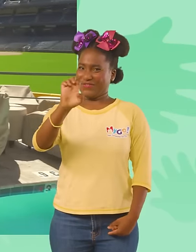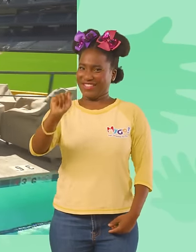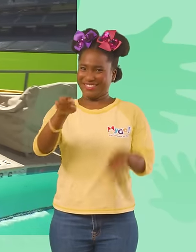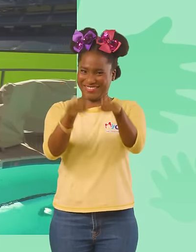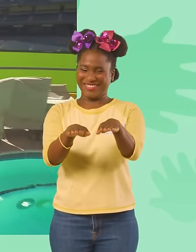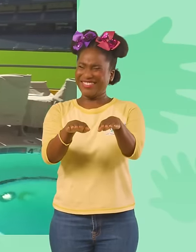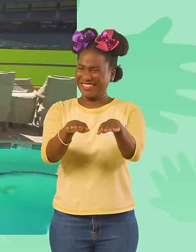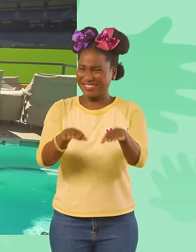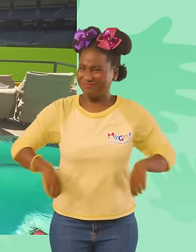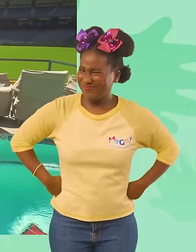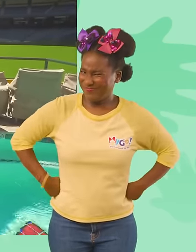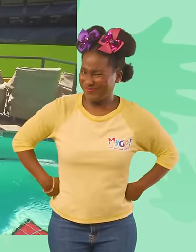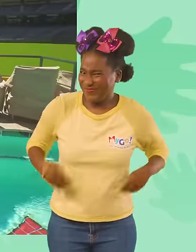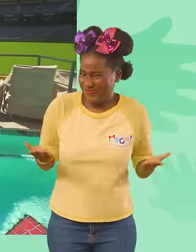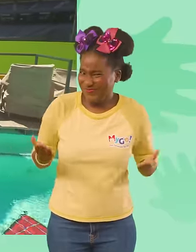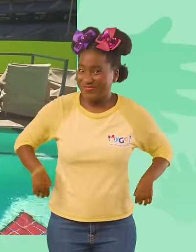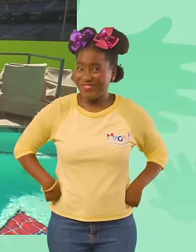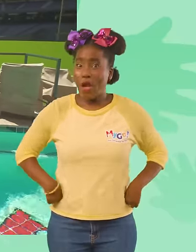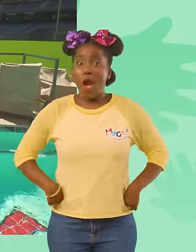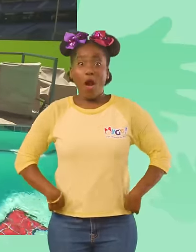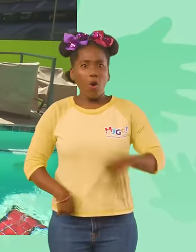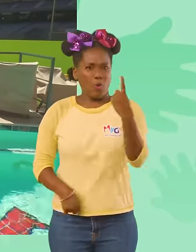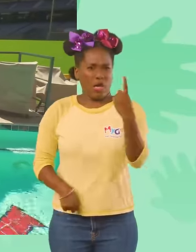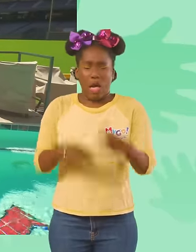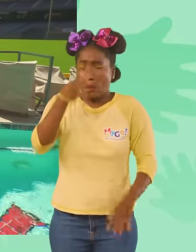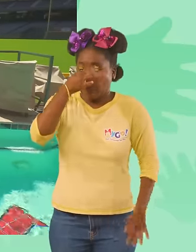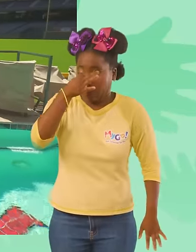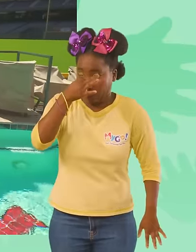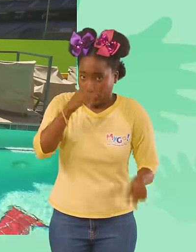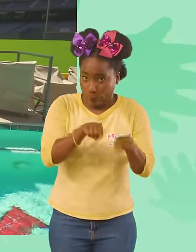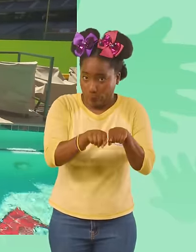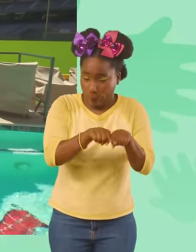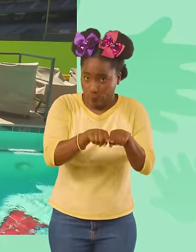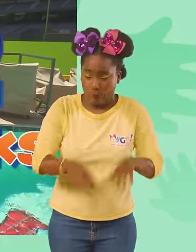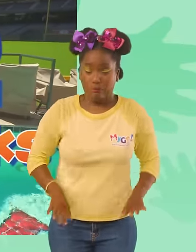right, okay. Oh, one stinky sock,